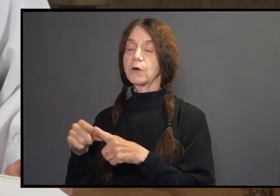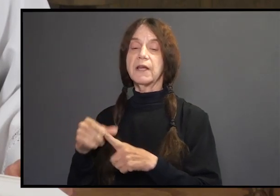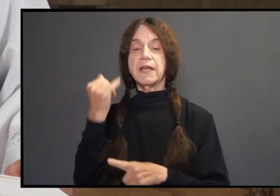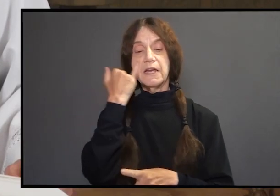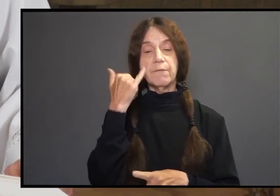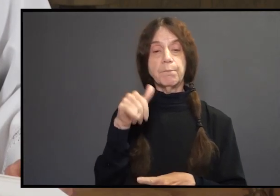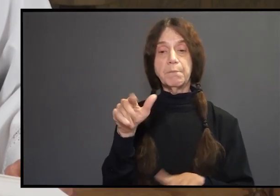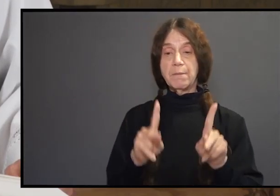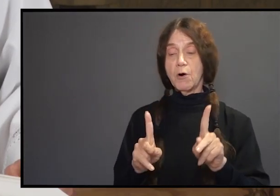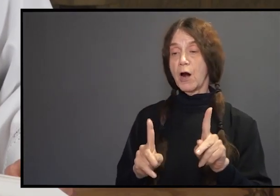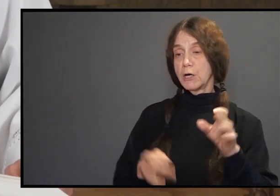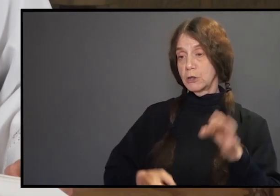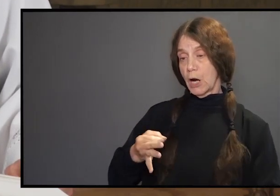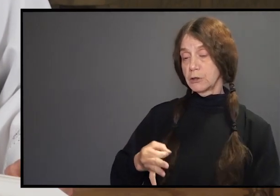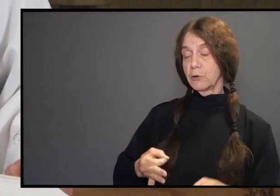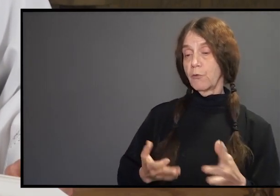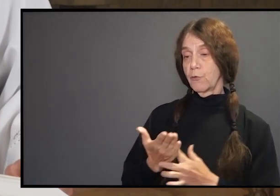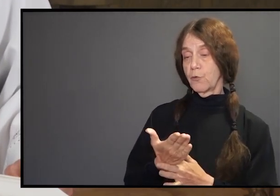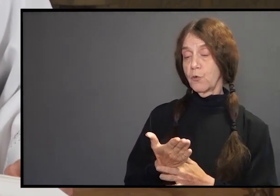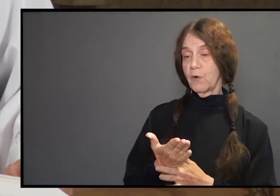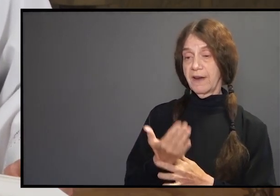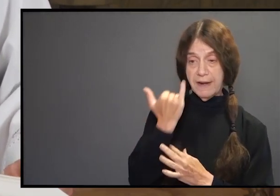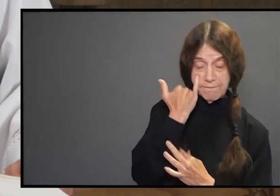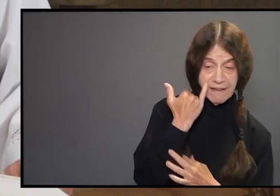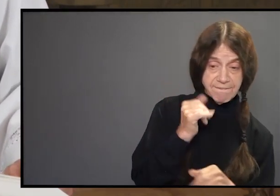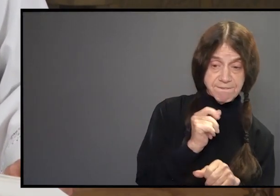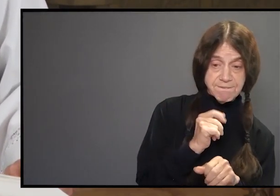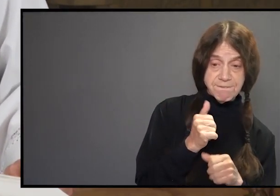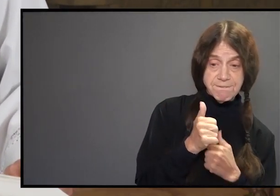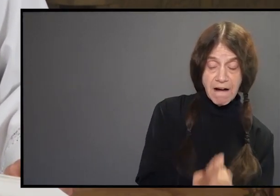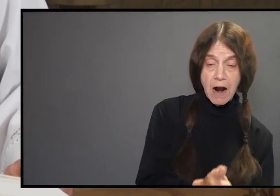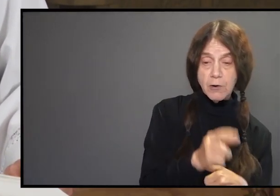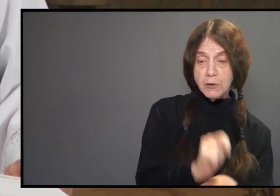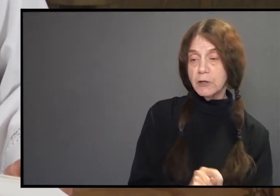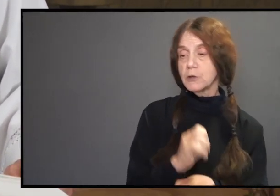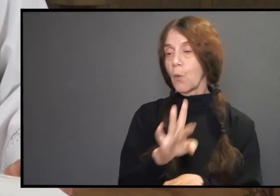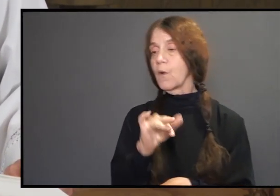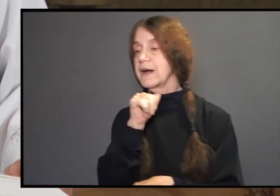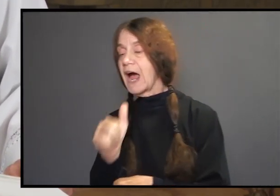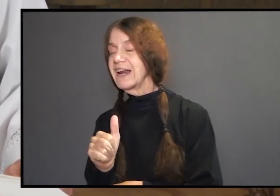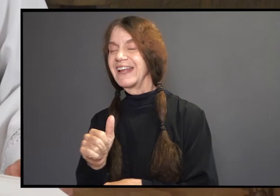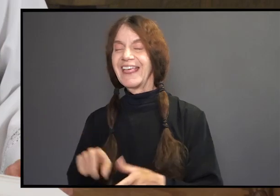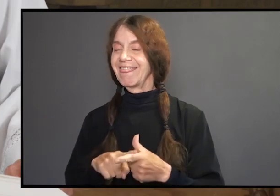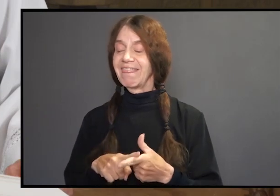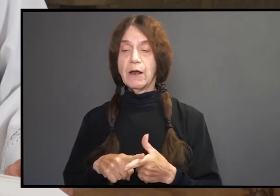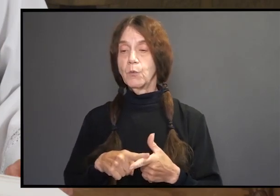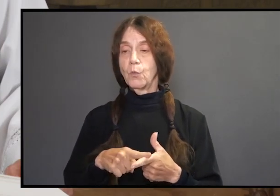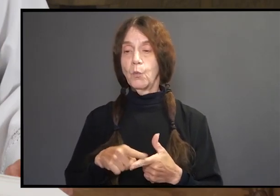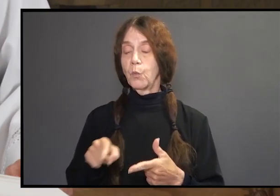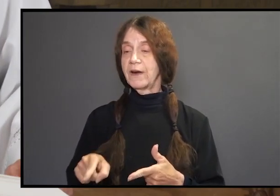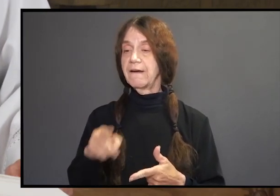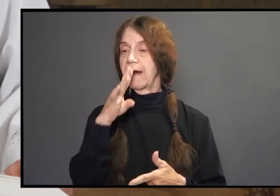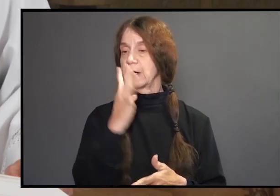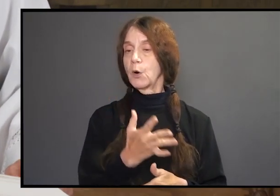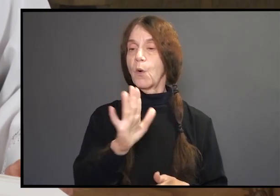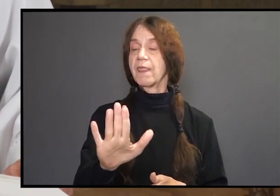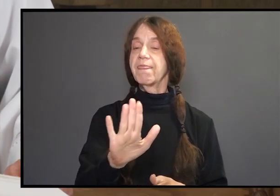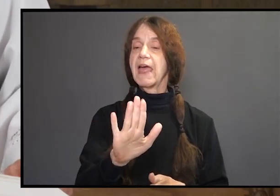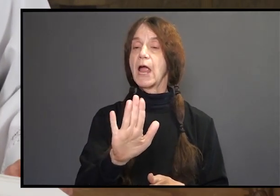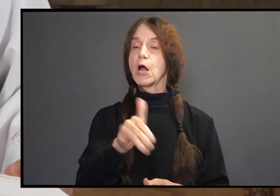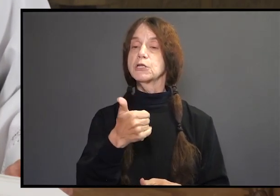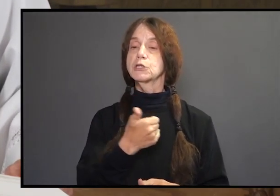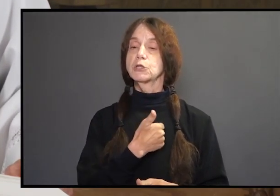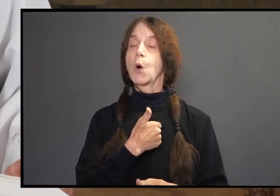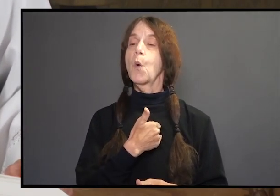our traditions, then we have lost sight of the real measure of a person's soul. The real measure